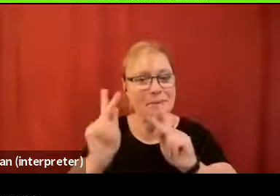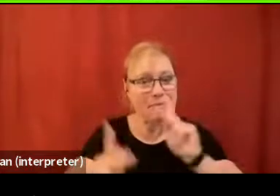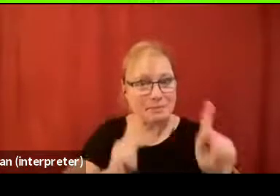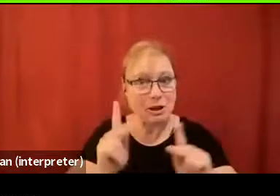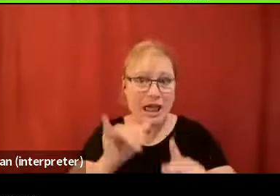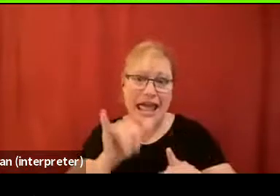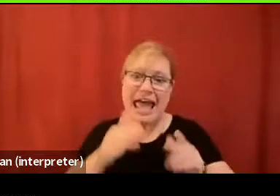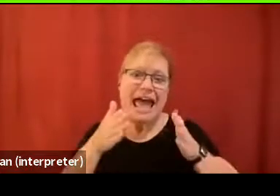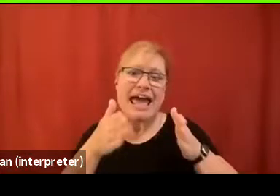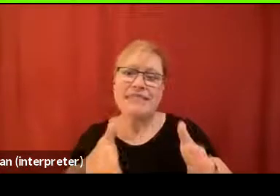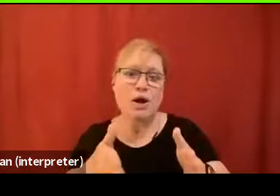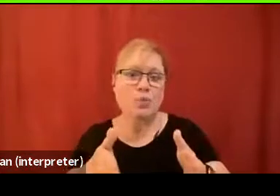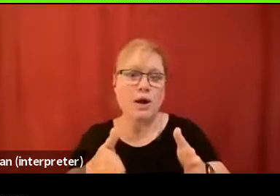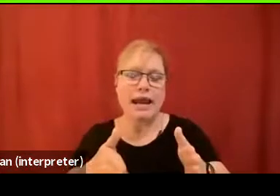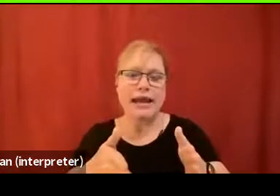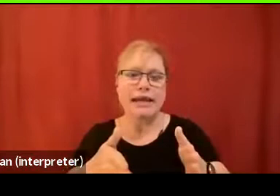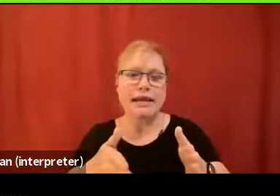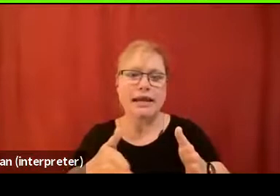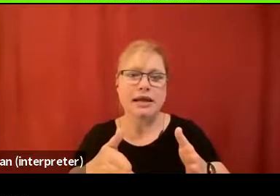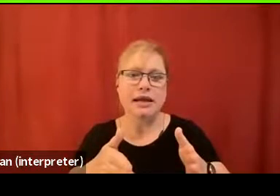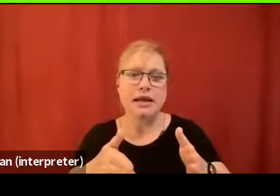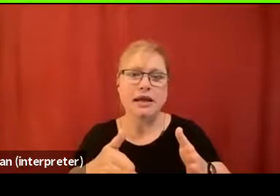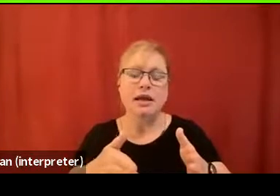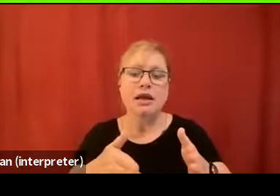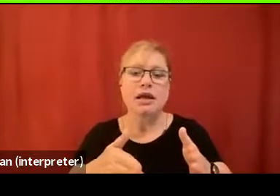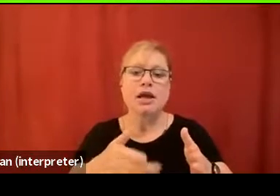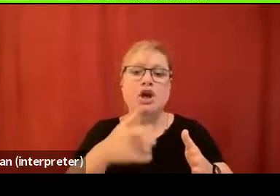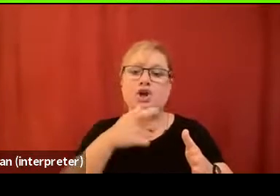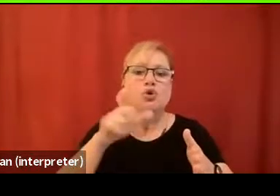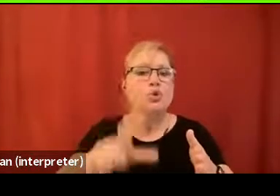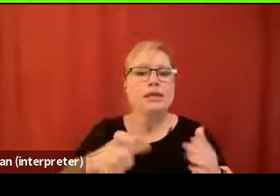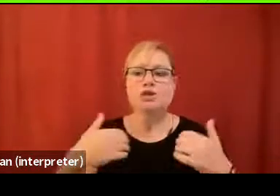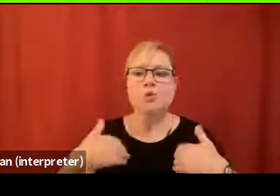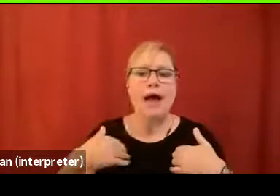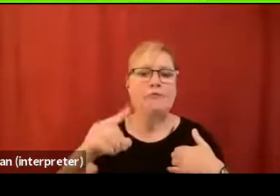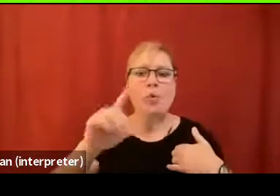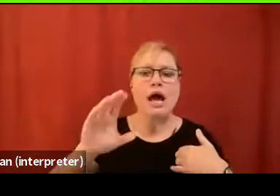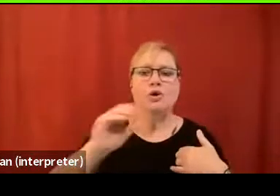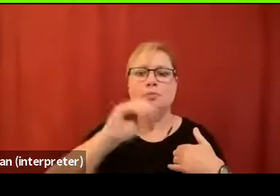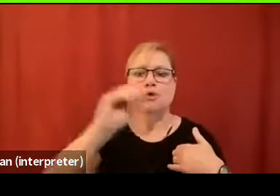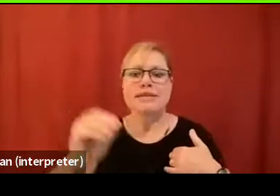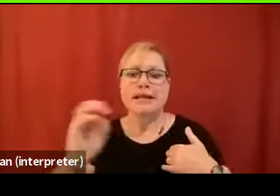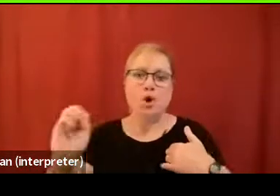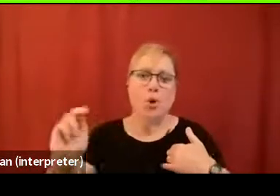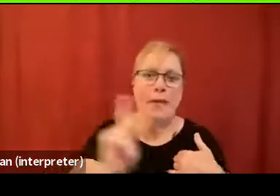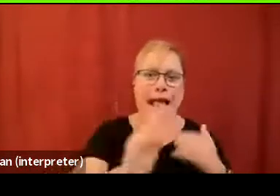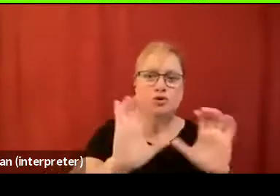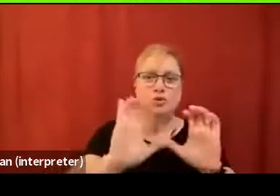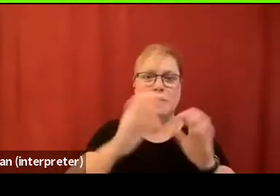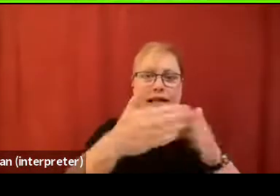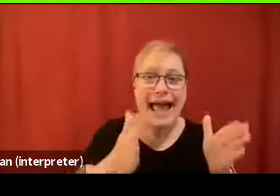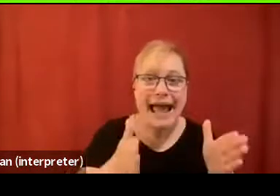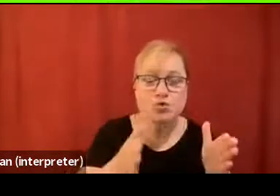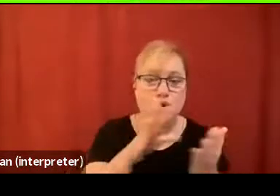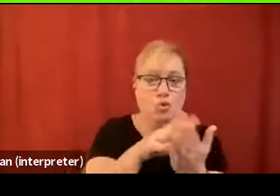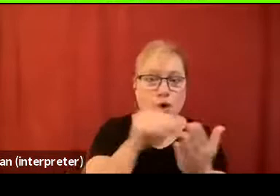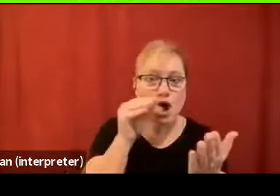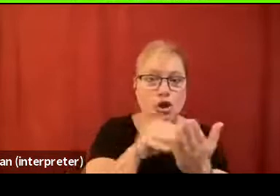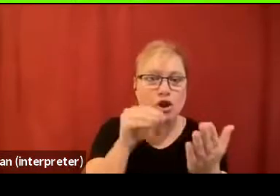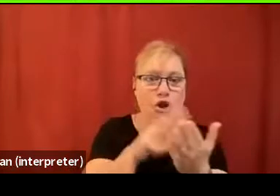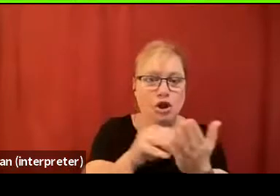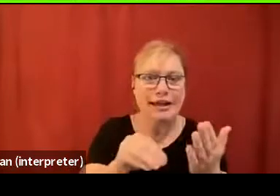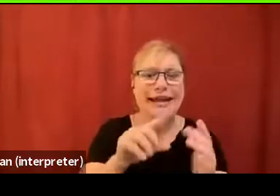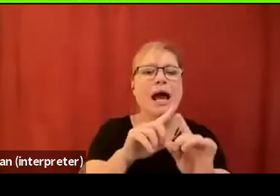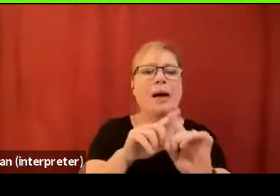have a 100% return to classroom-based learning, but you still, you can kind of recoup some